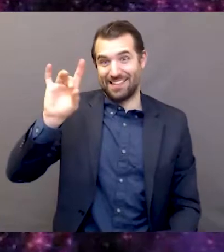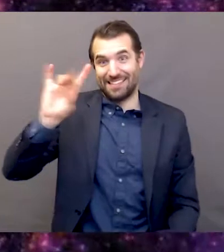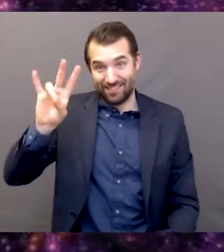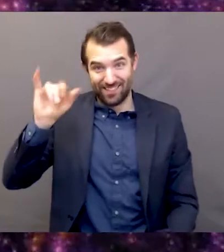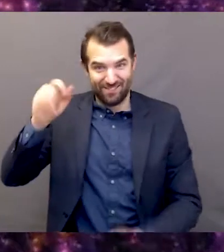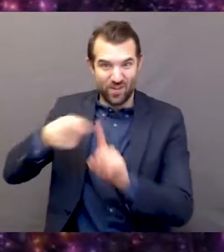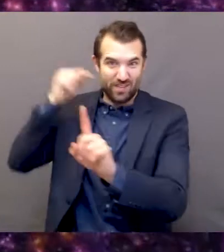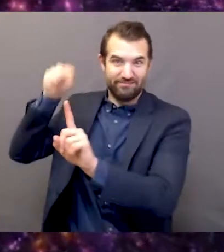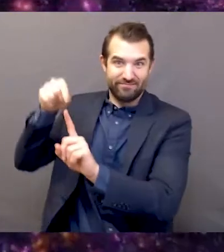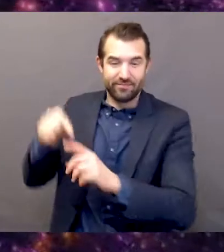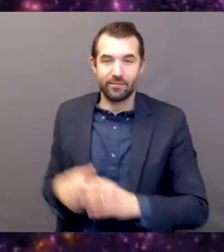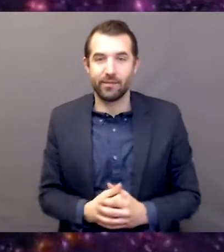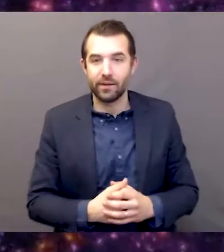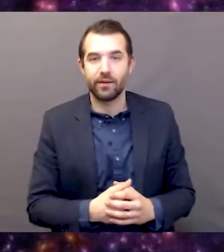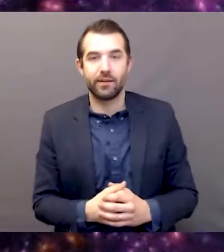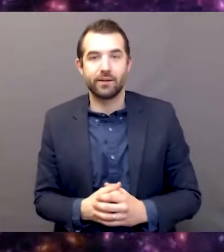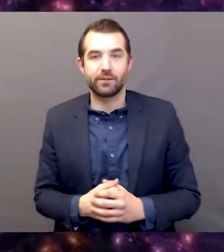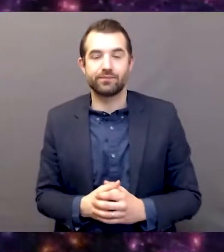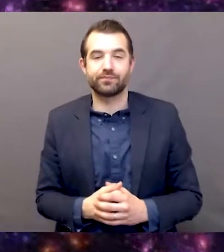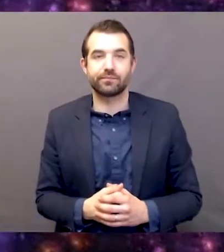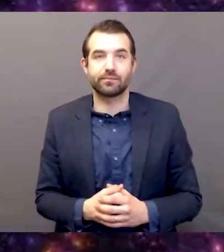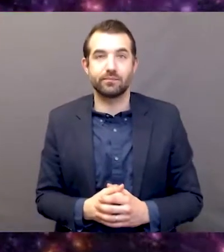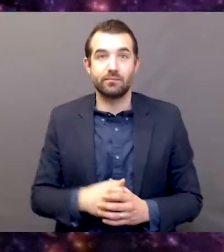as collections of cold material.